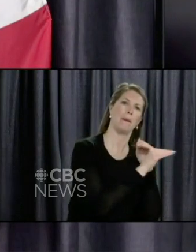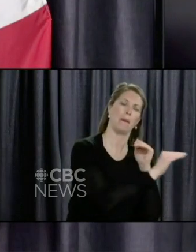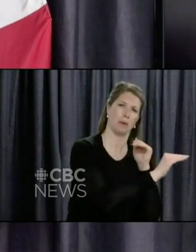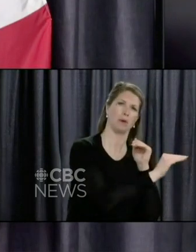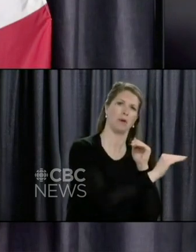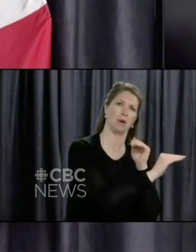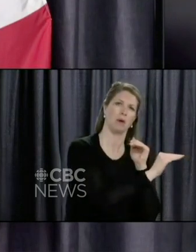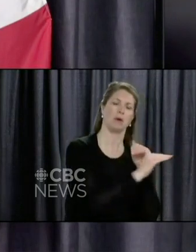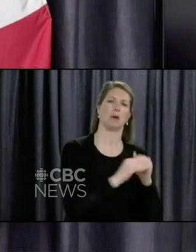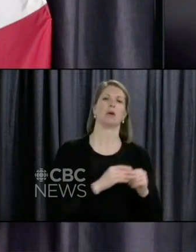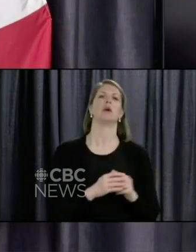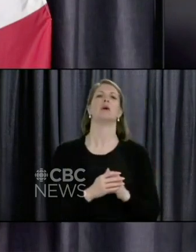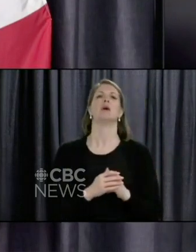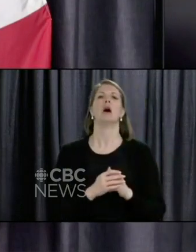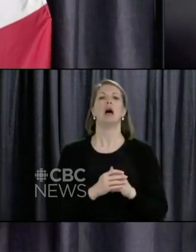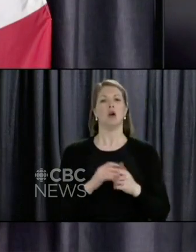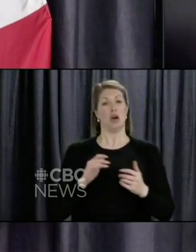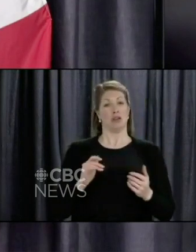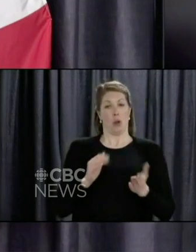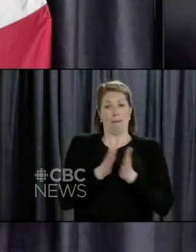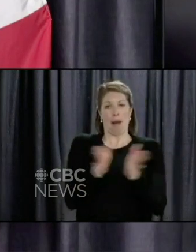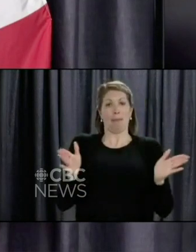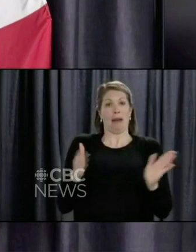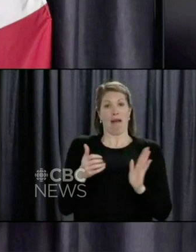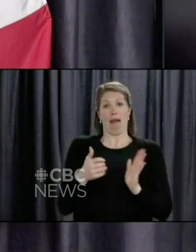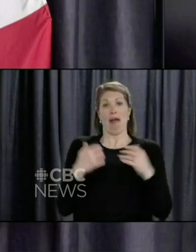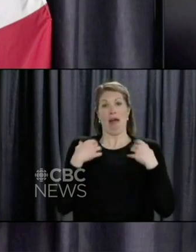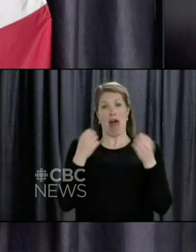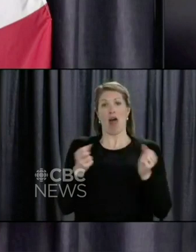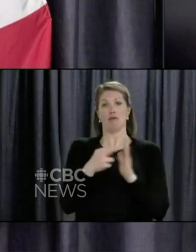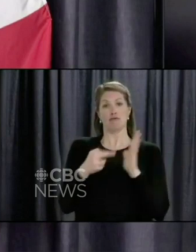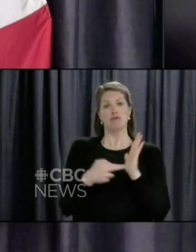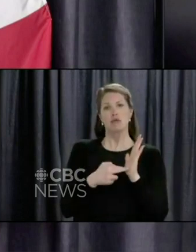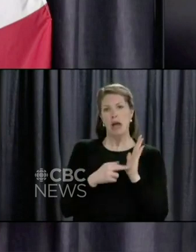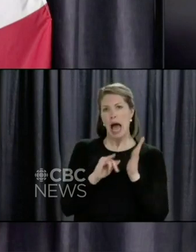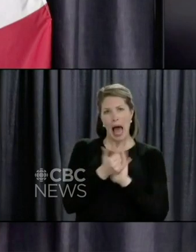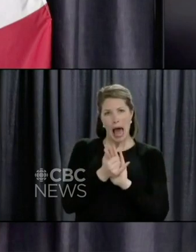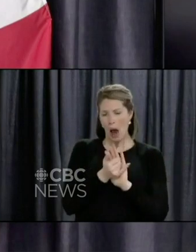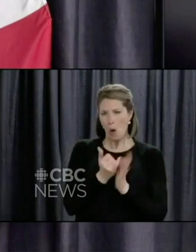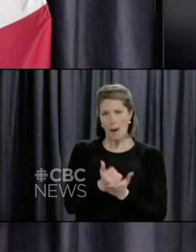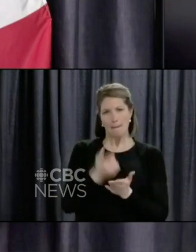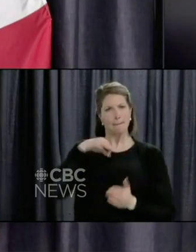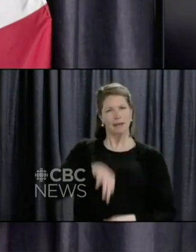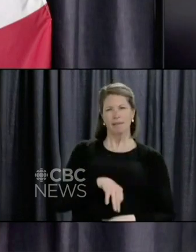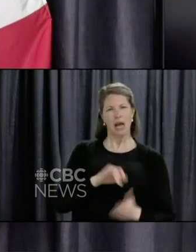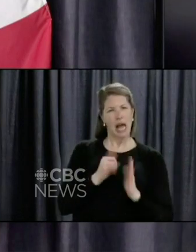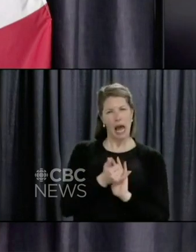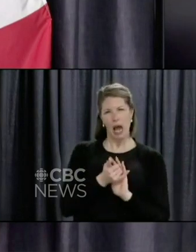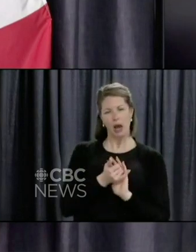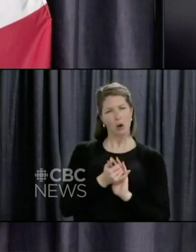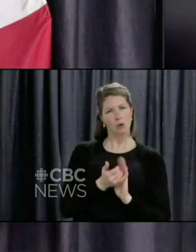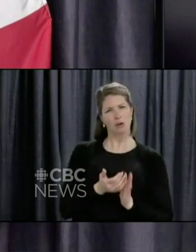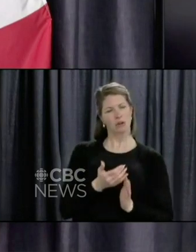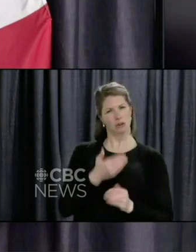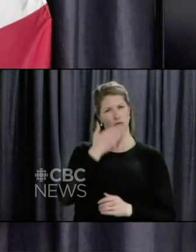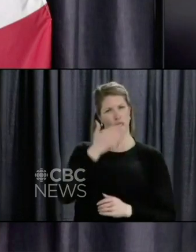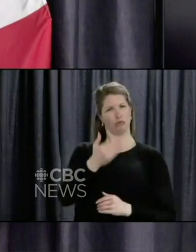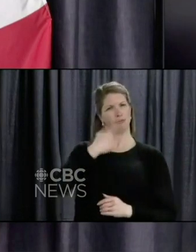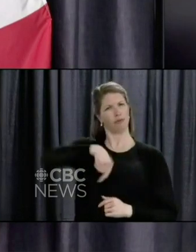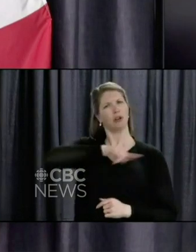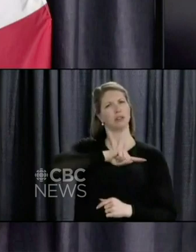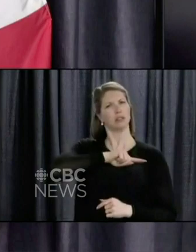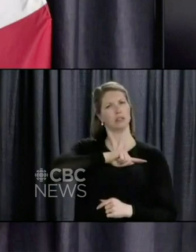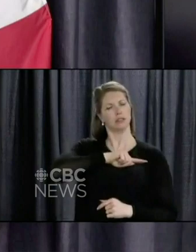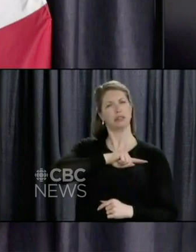health measures? That's what everyone is asking. They're asking that because they're following numbers. The most important thing to remember about